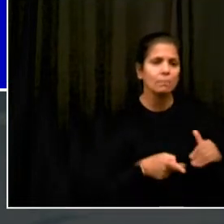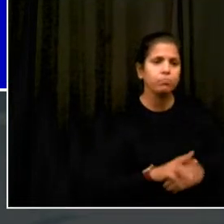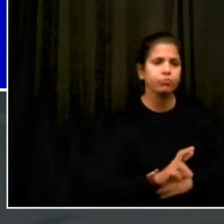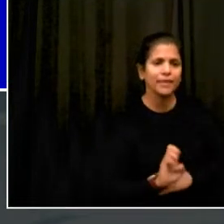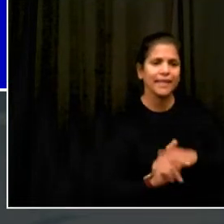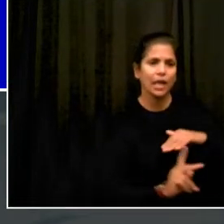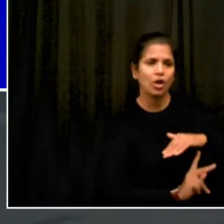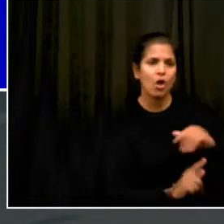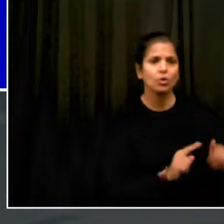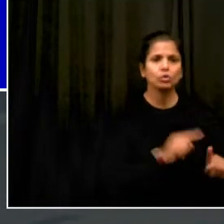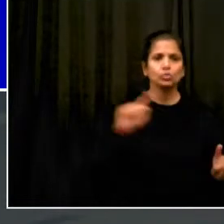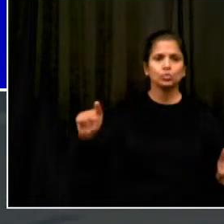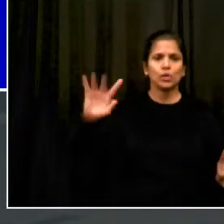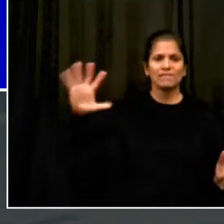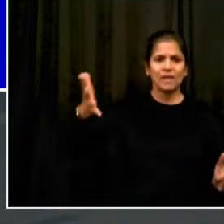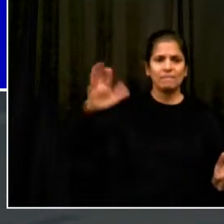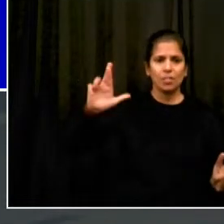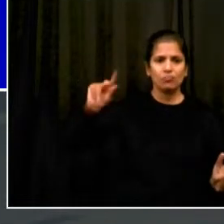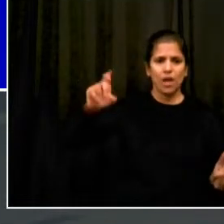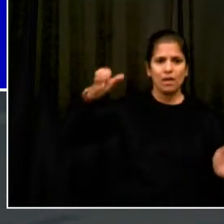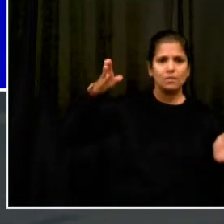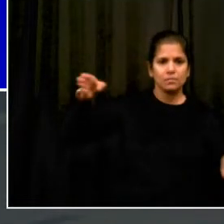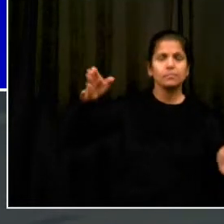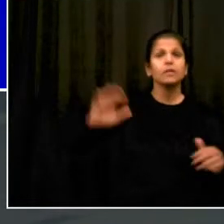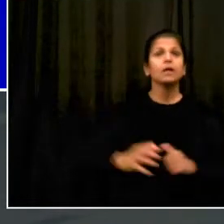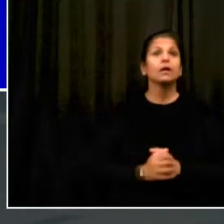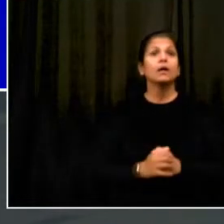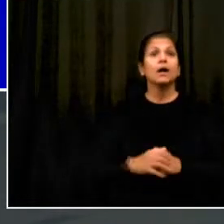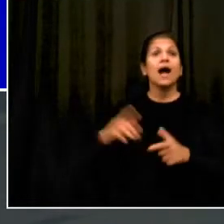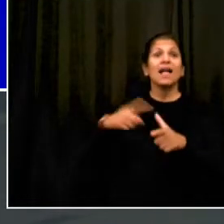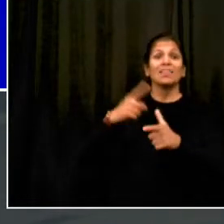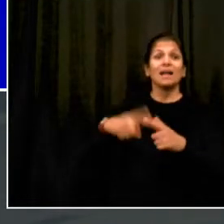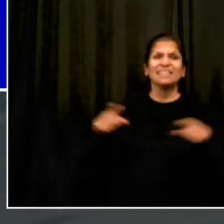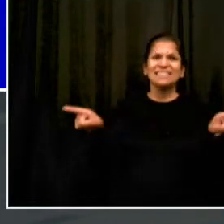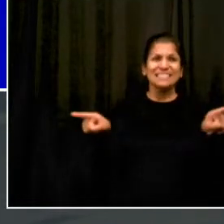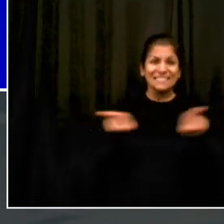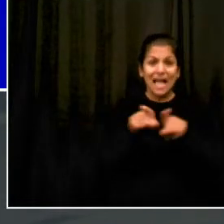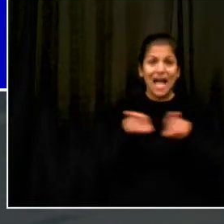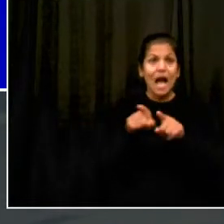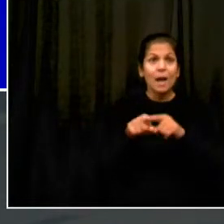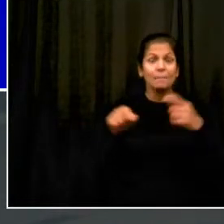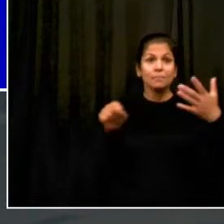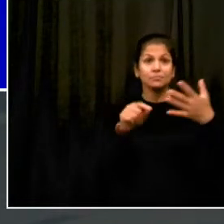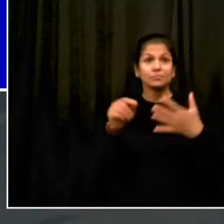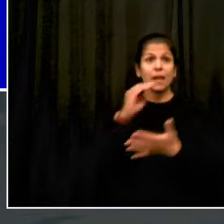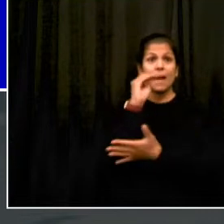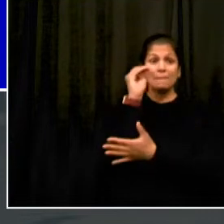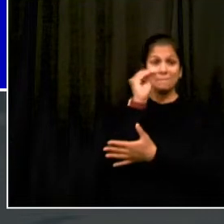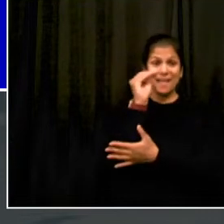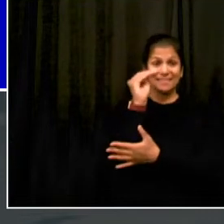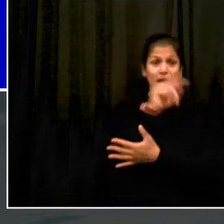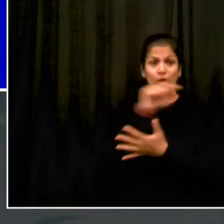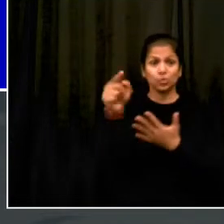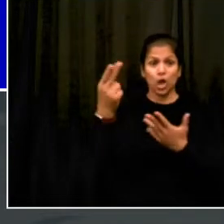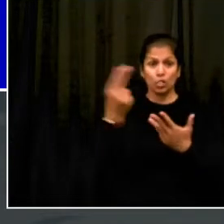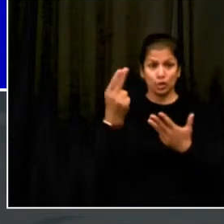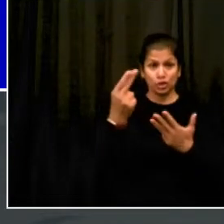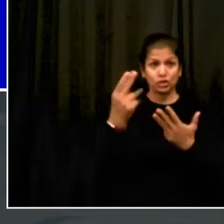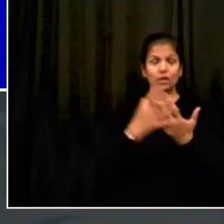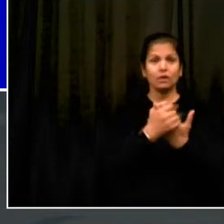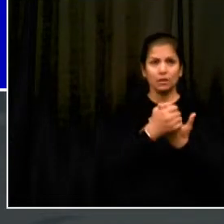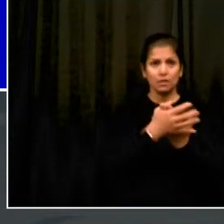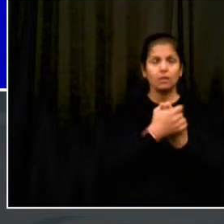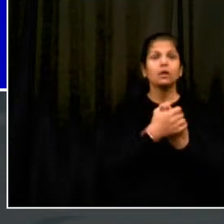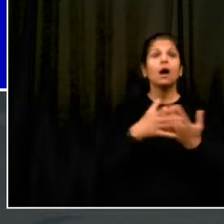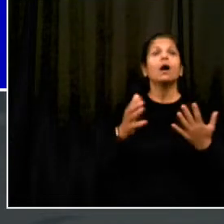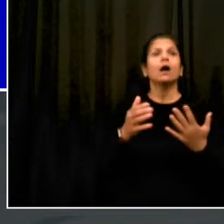K-5 programs, whether they're standalone or part of a bigger school, those grades will come back, and those pre-K, 3K